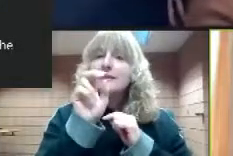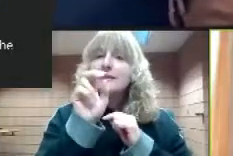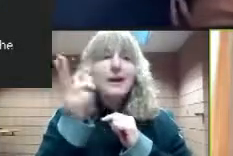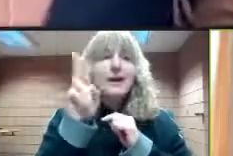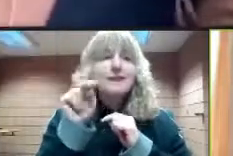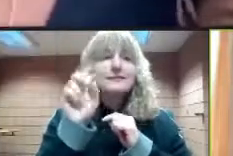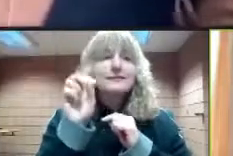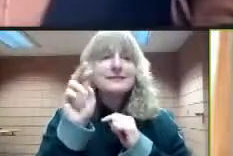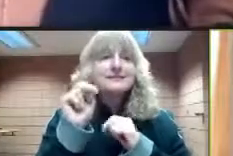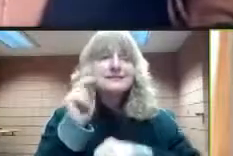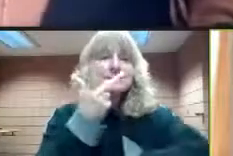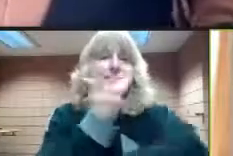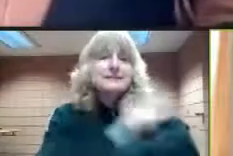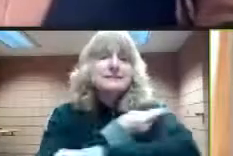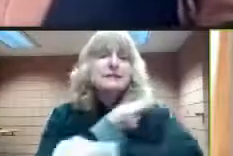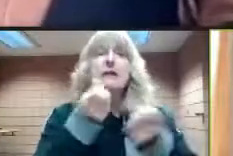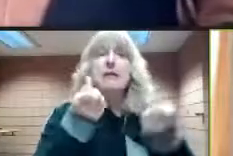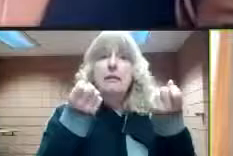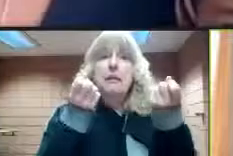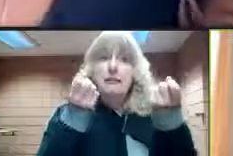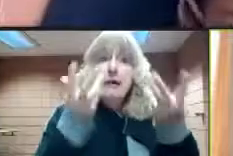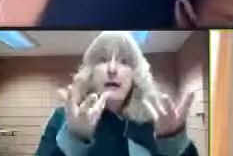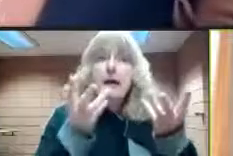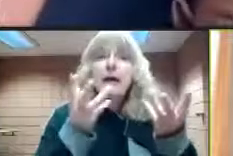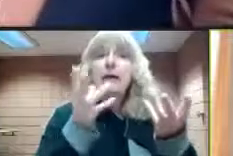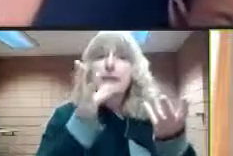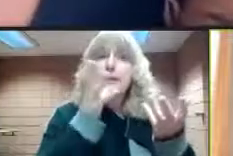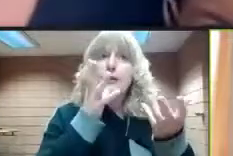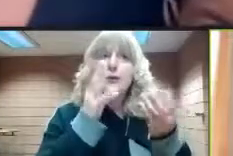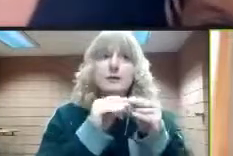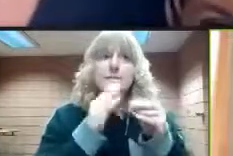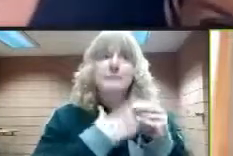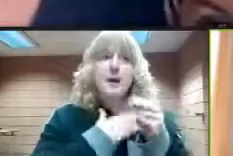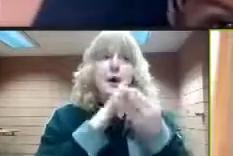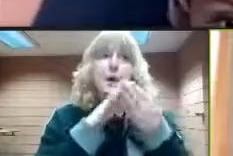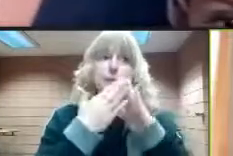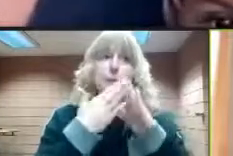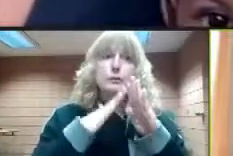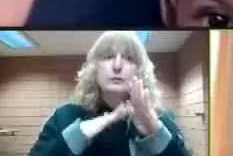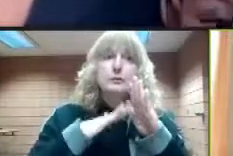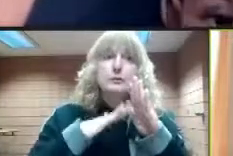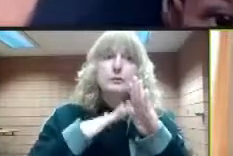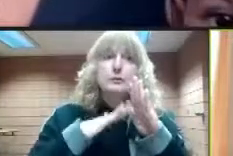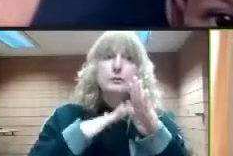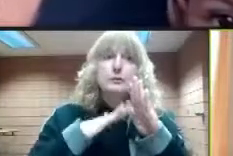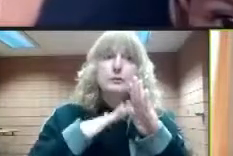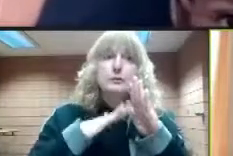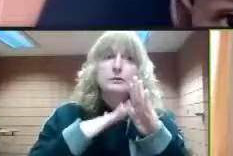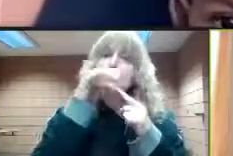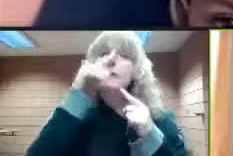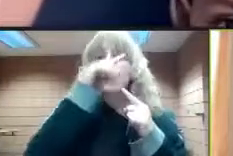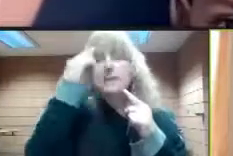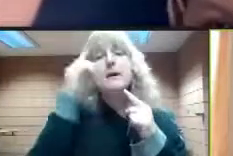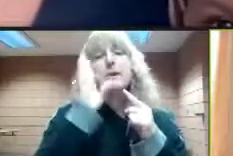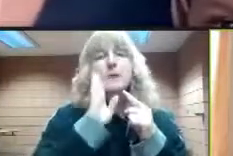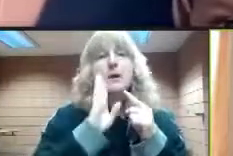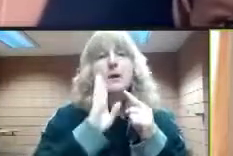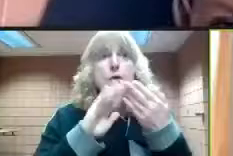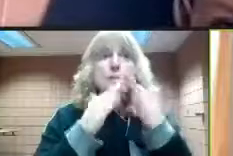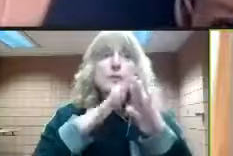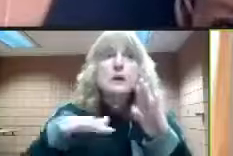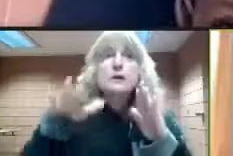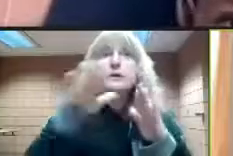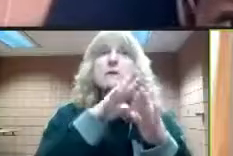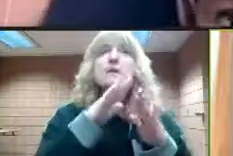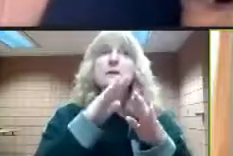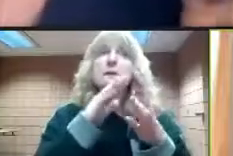things that a lot of the mothers in my community, in particular, like I said, the Black community are concerned about is vaccinating